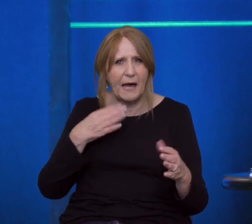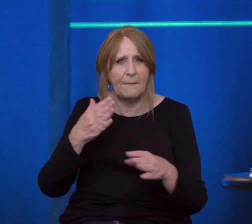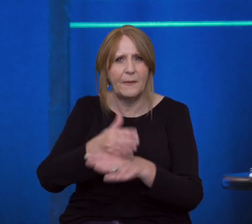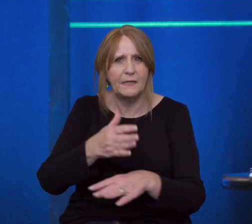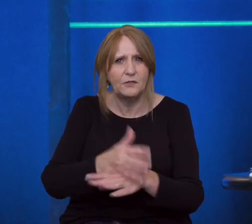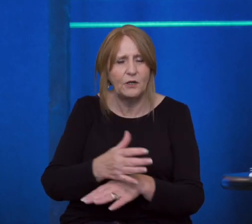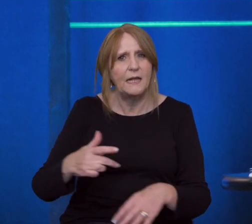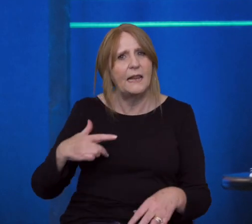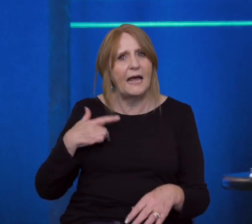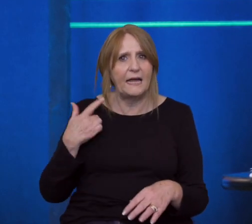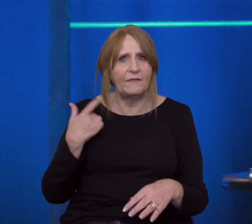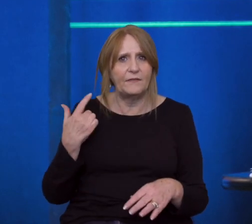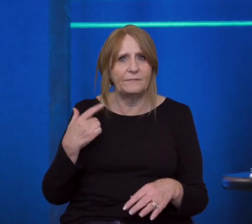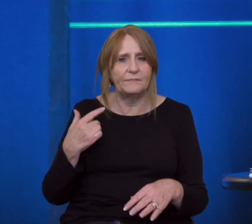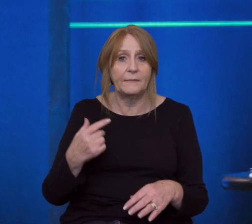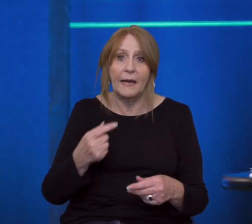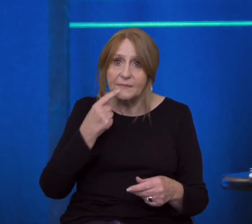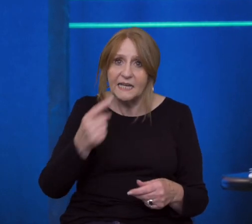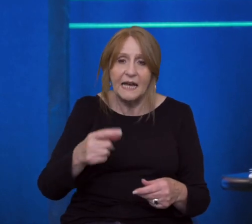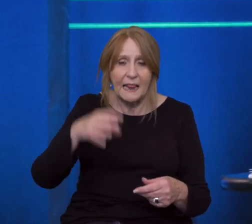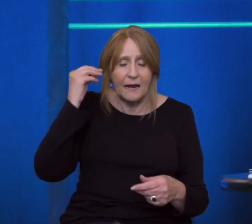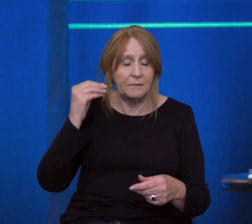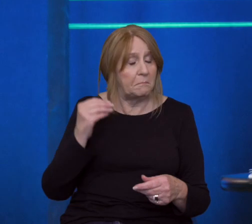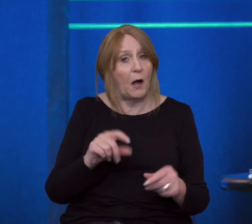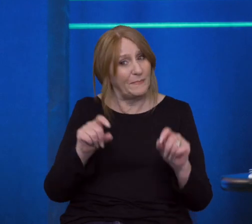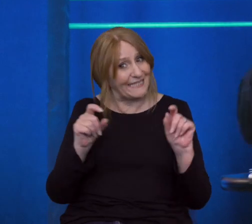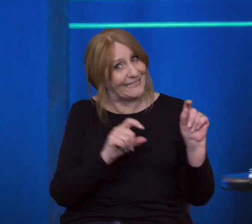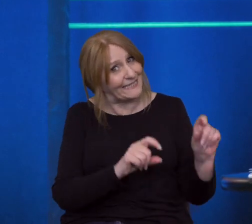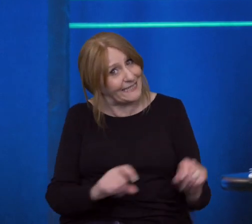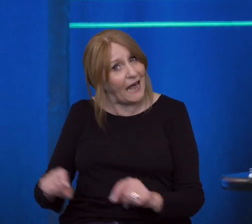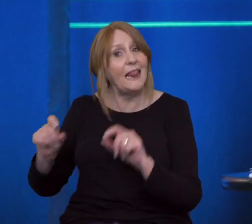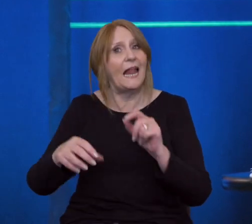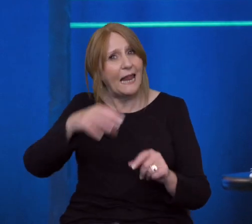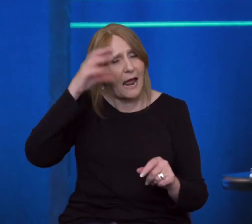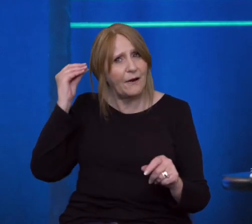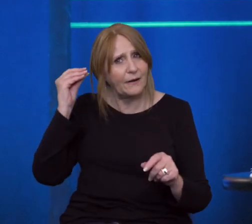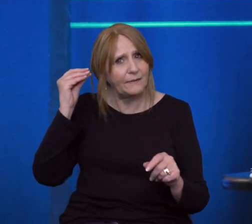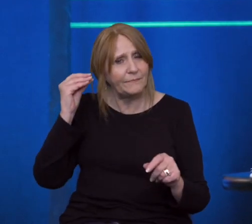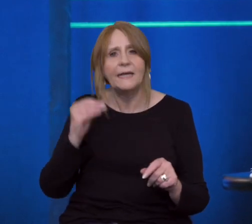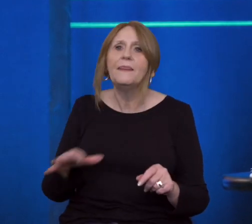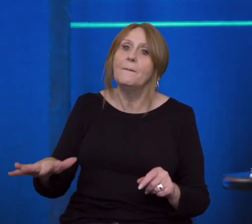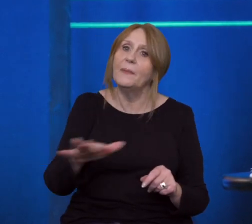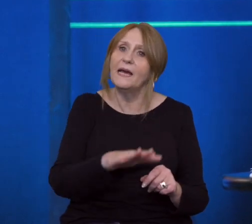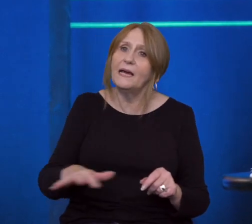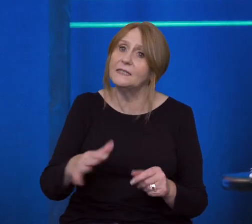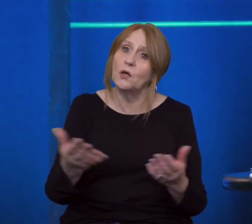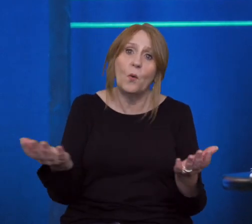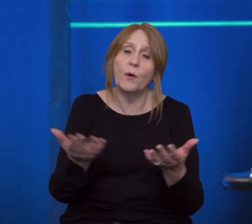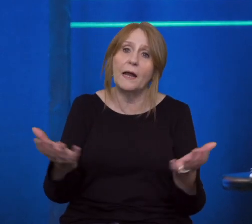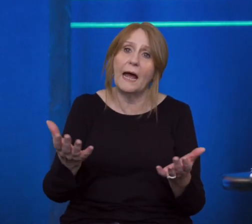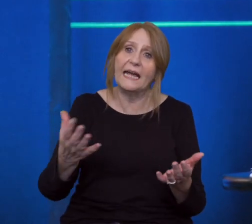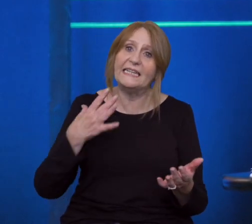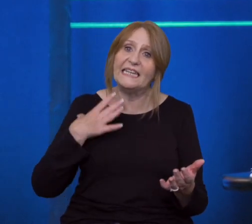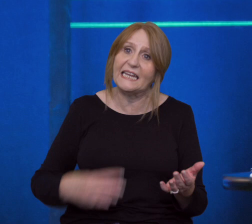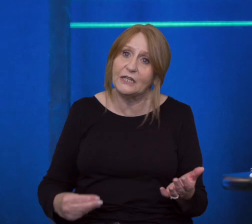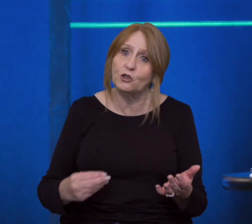ministry life. And saying learned, I'm still learning it. It's the place where I need to live and want to live. And this message